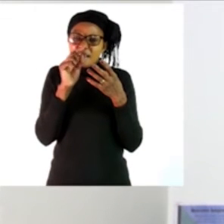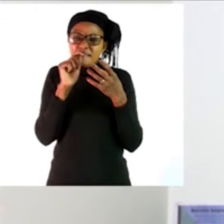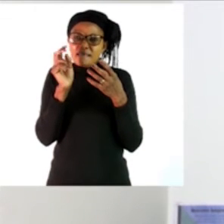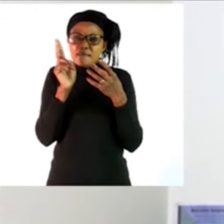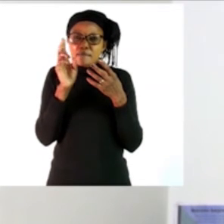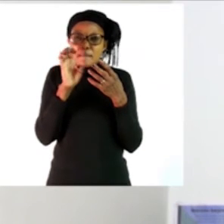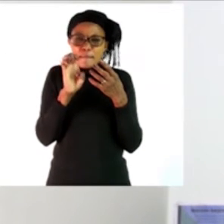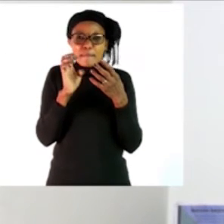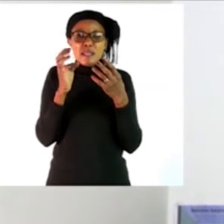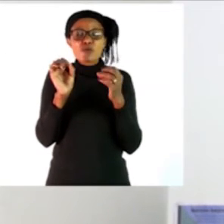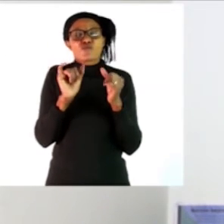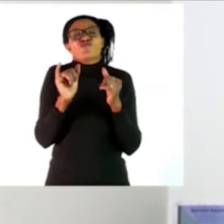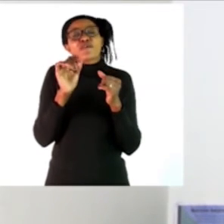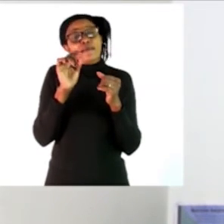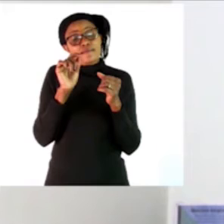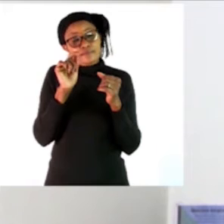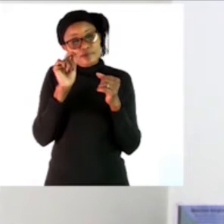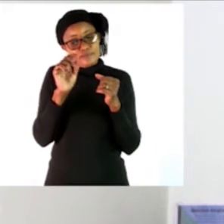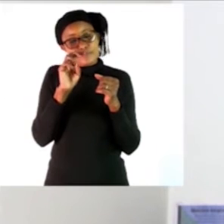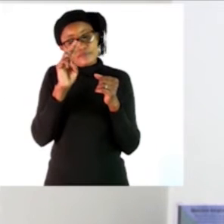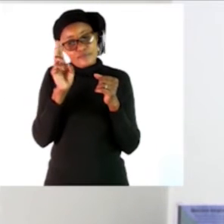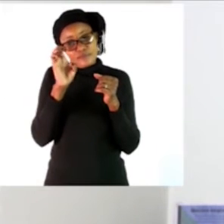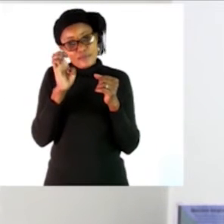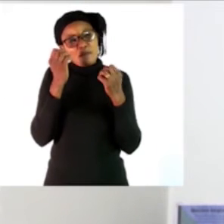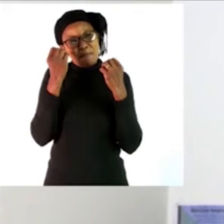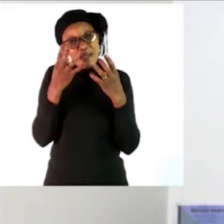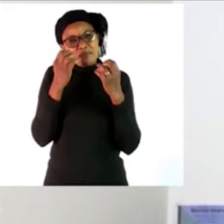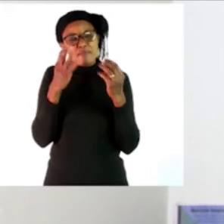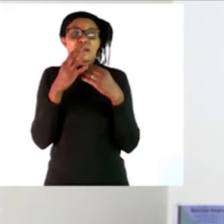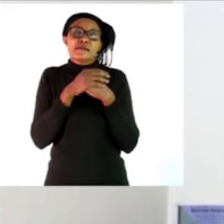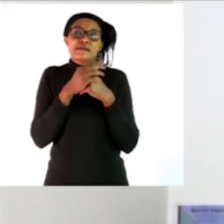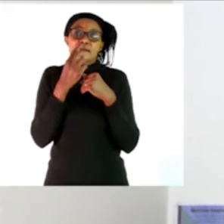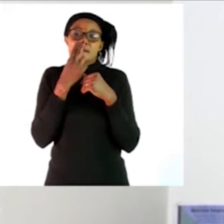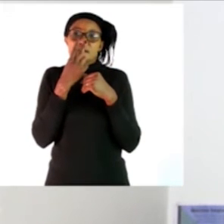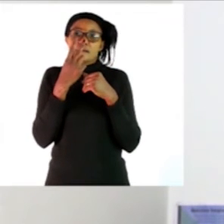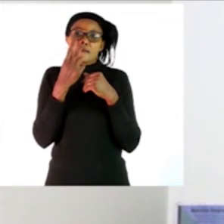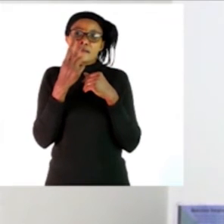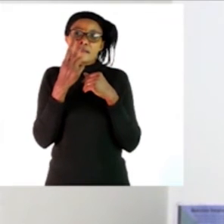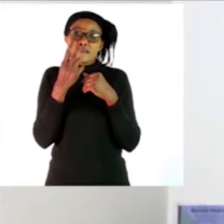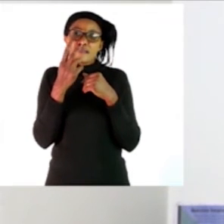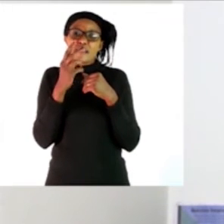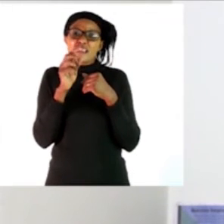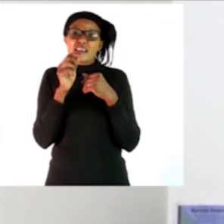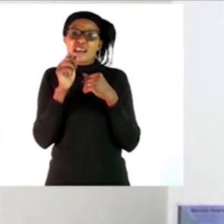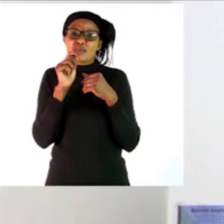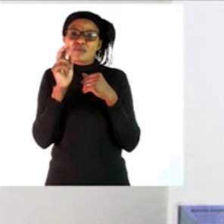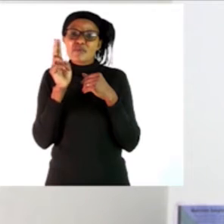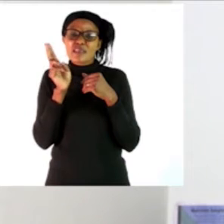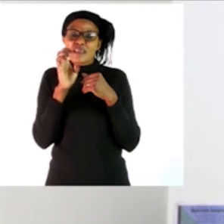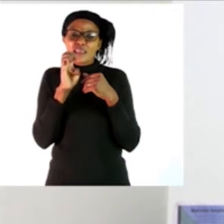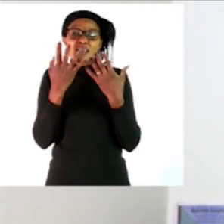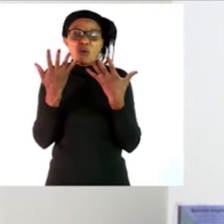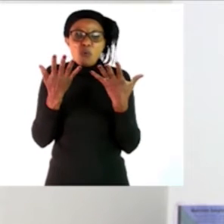Good. So it will be the. So now we go see where is the, and we just make